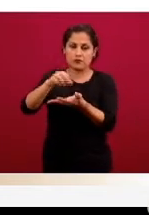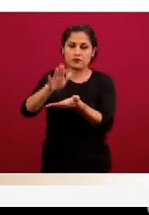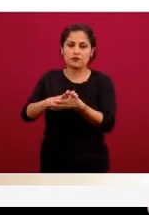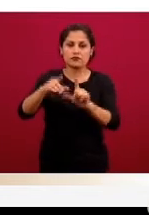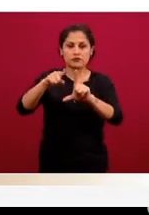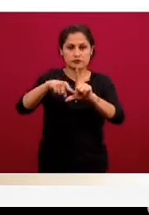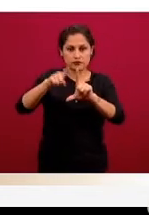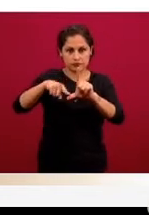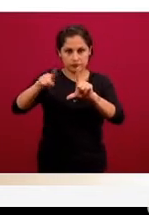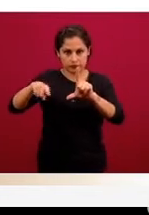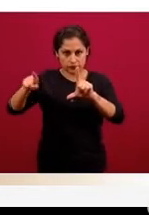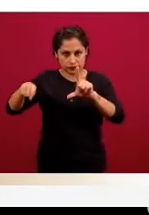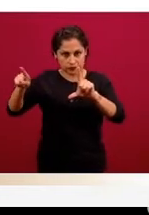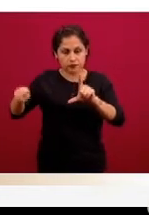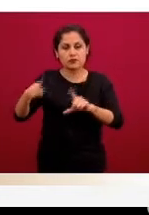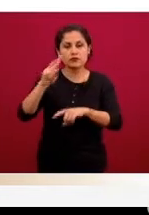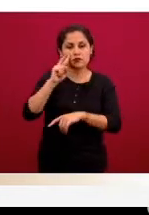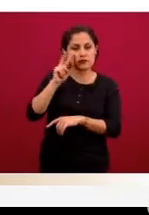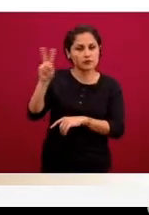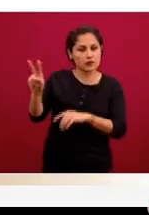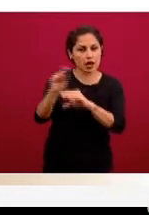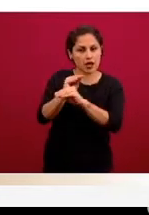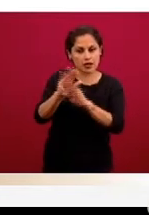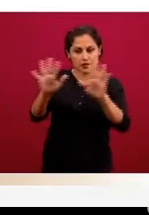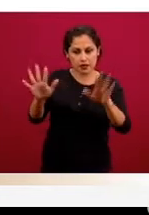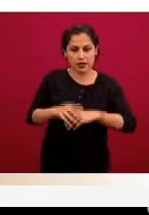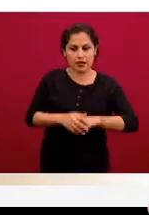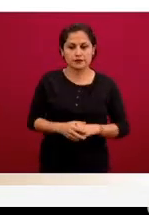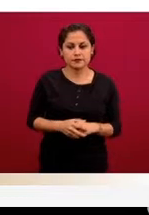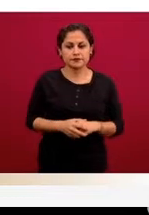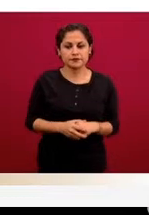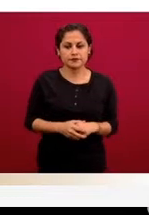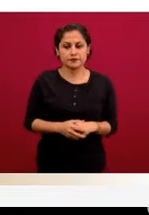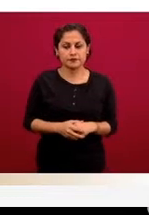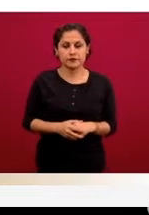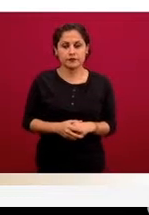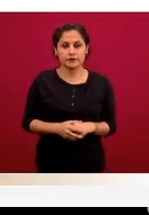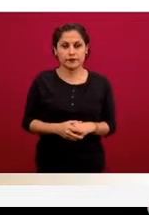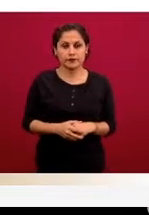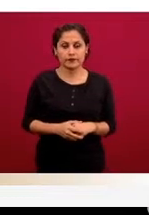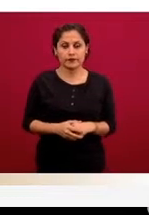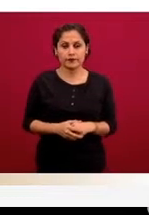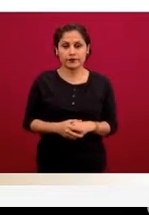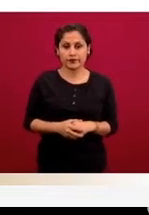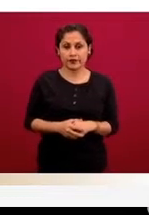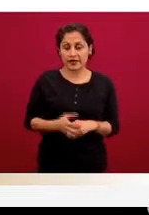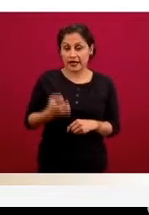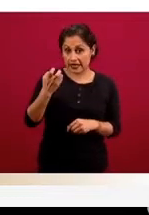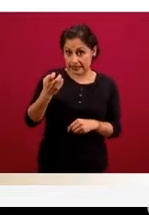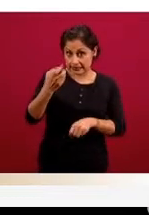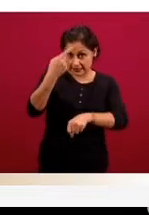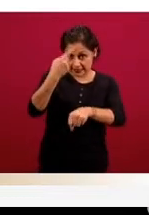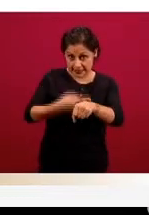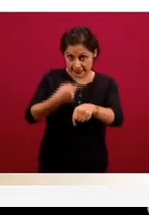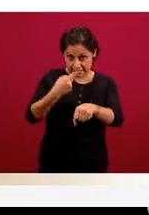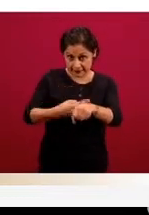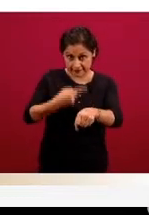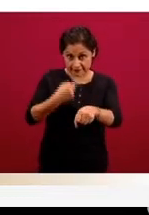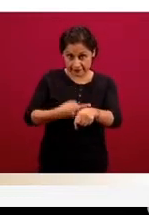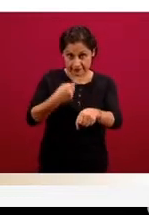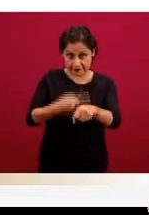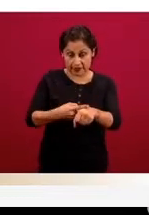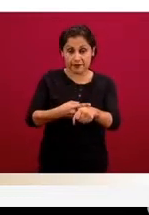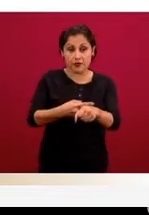format. These are the last 14 days distributed over all of Mexico. Next